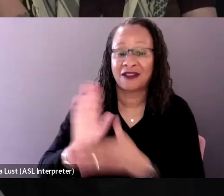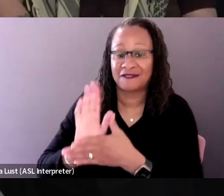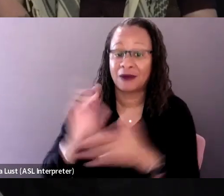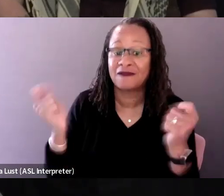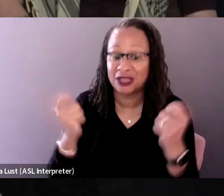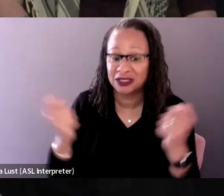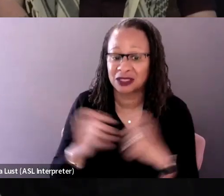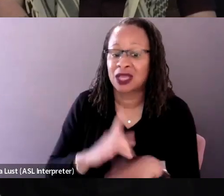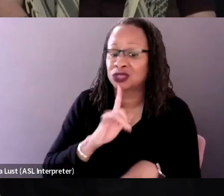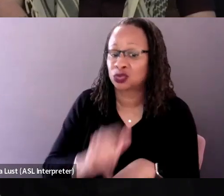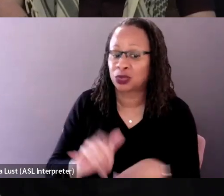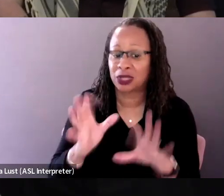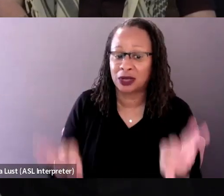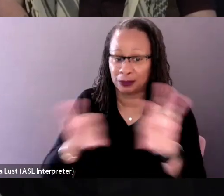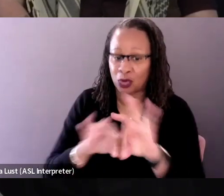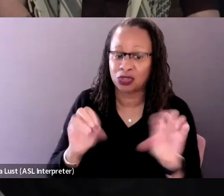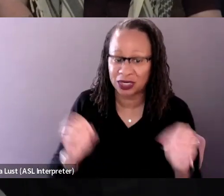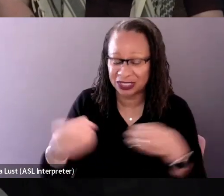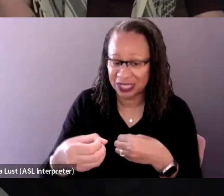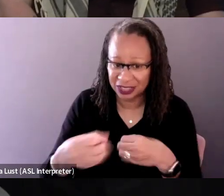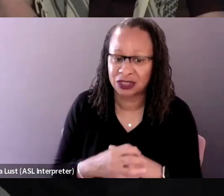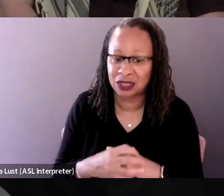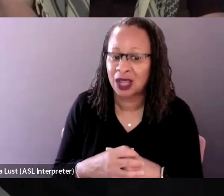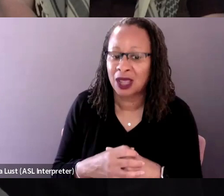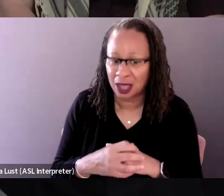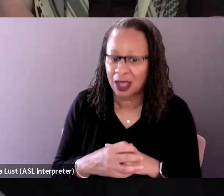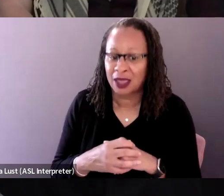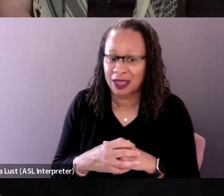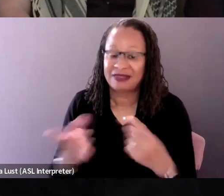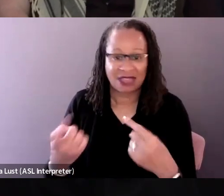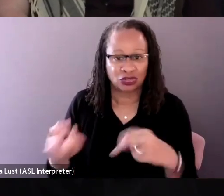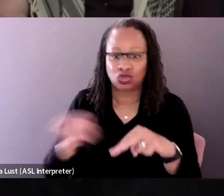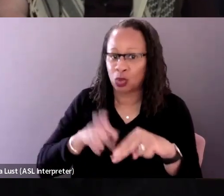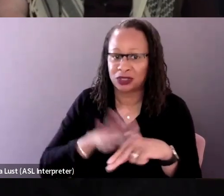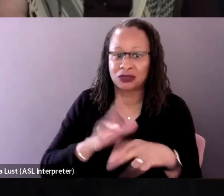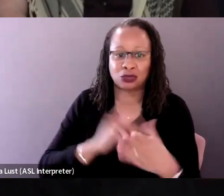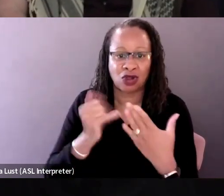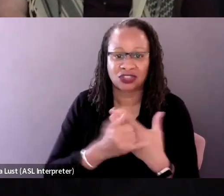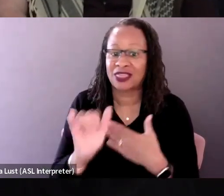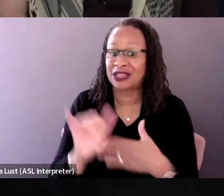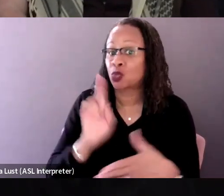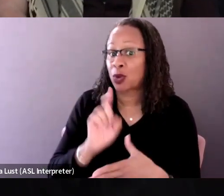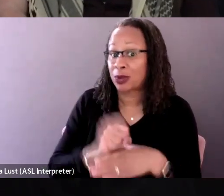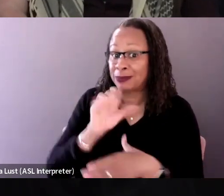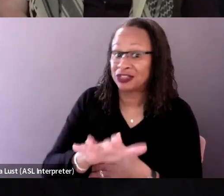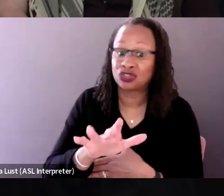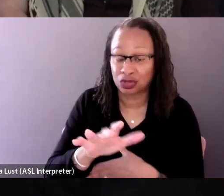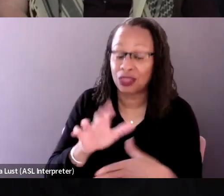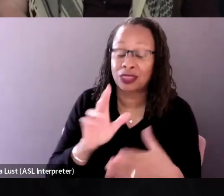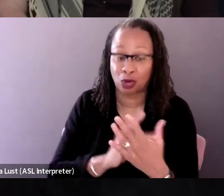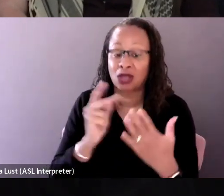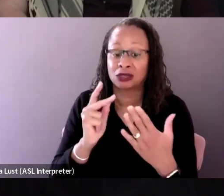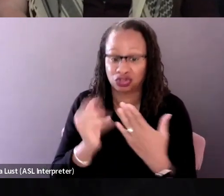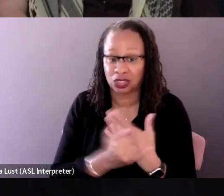really important organization that came on board on this project. That's where we pitched the project to Neon. And we pitched it